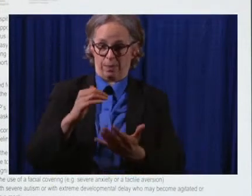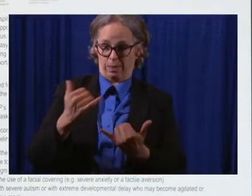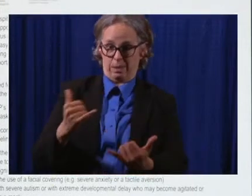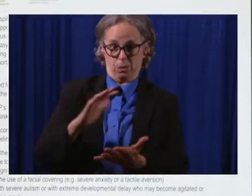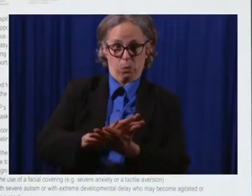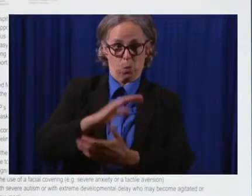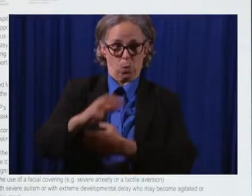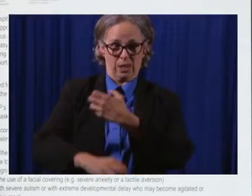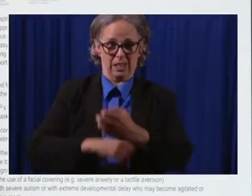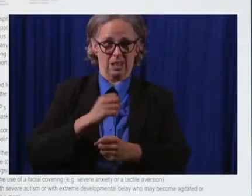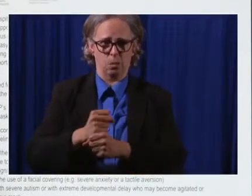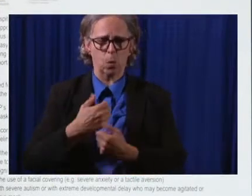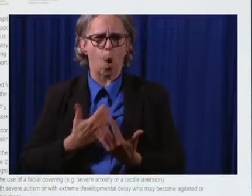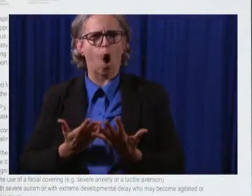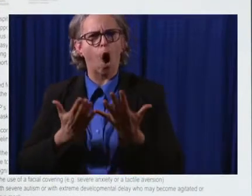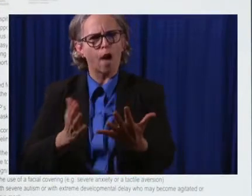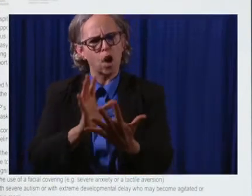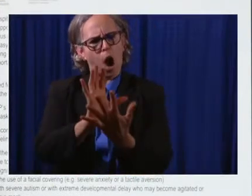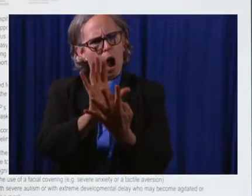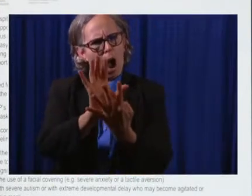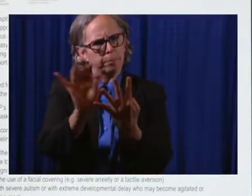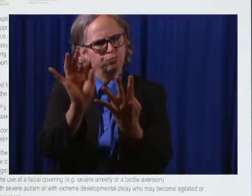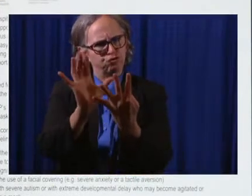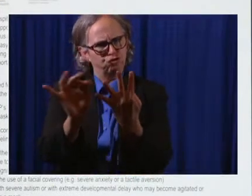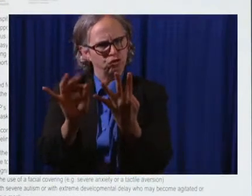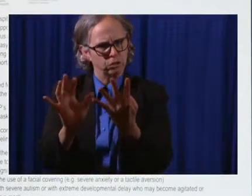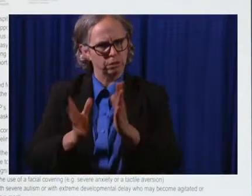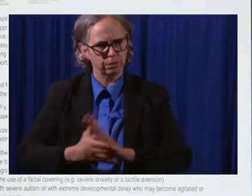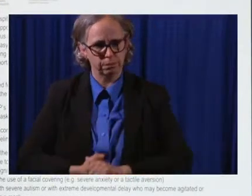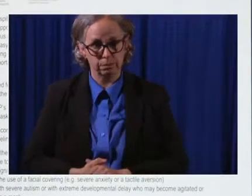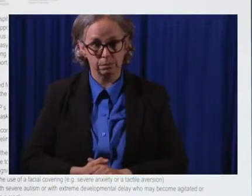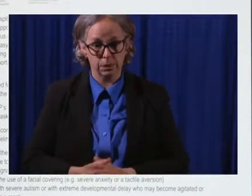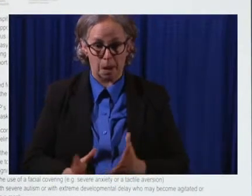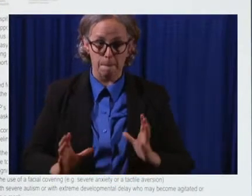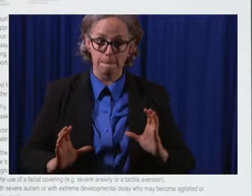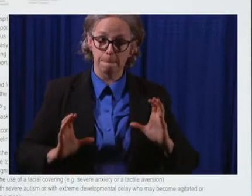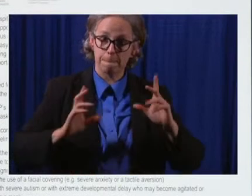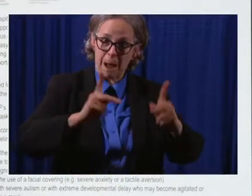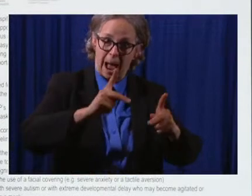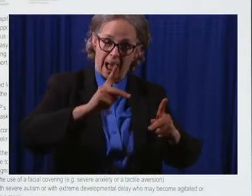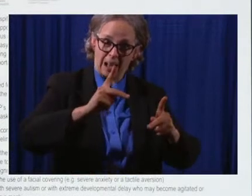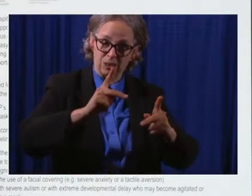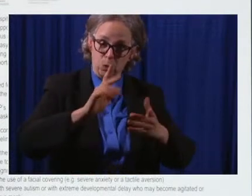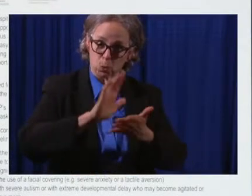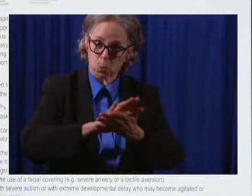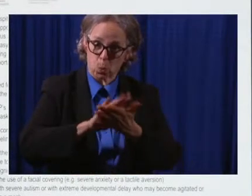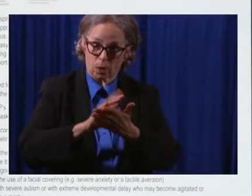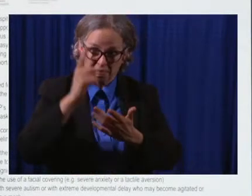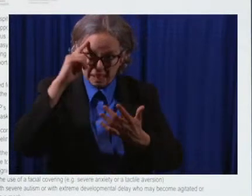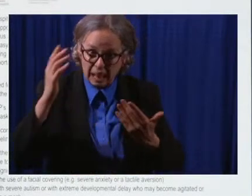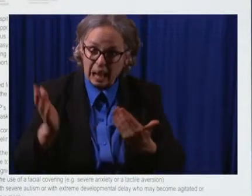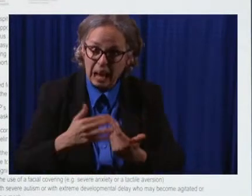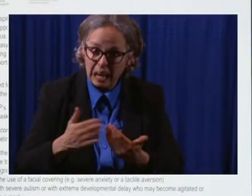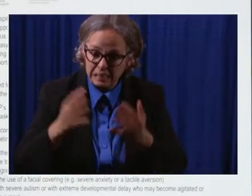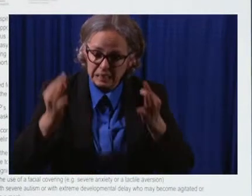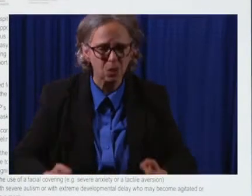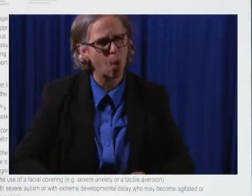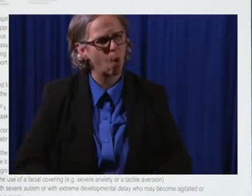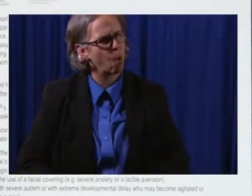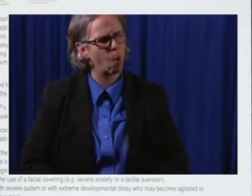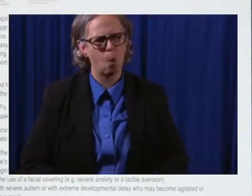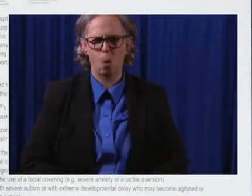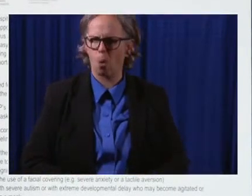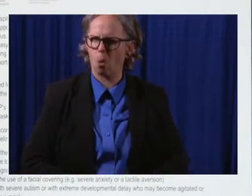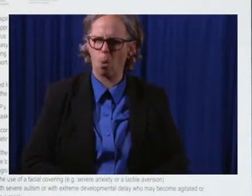in school, it's not going to be easy. The COVID is here. We know that. But the best shot that we have at doing